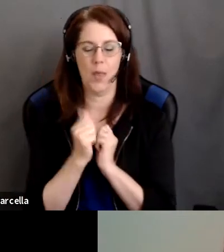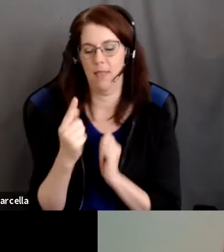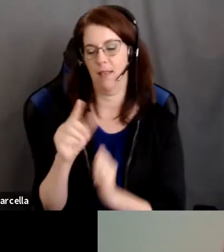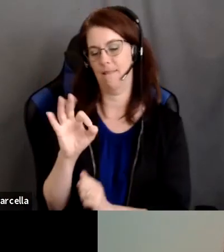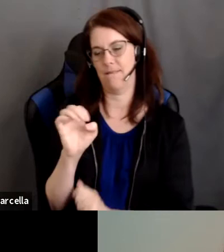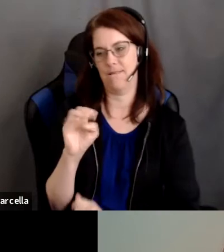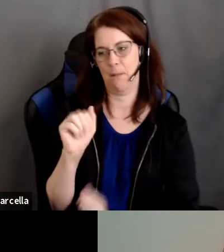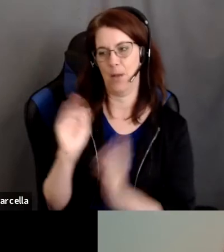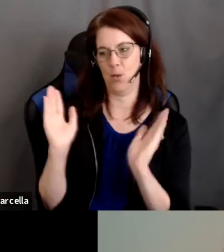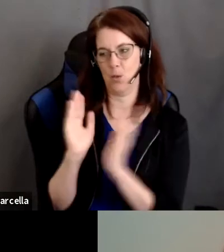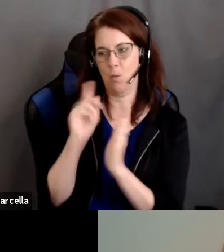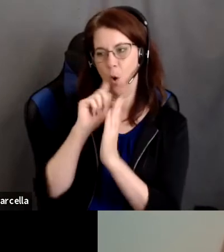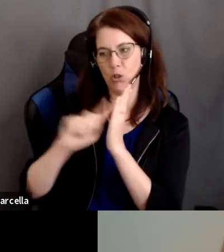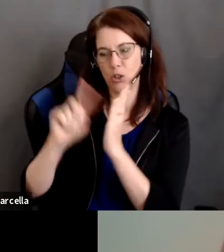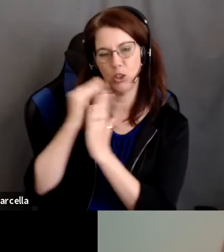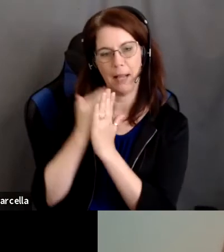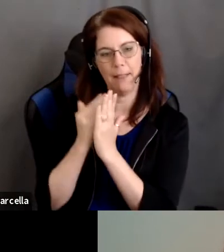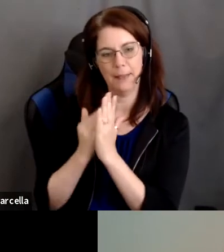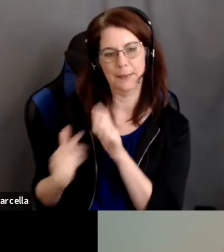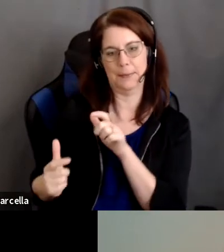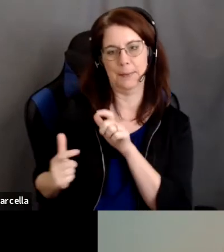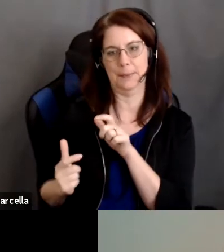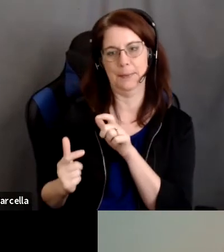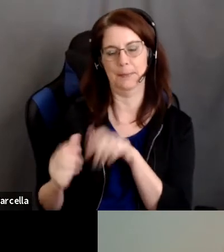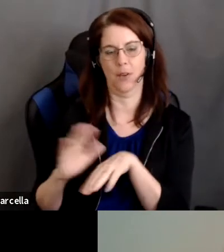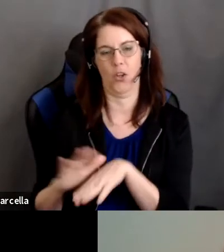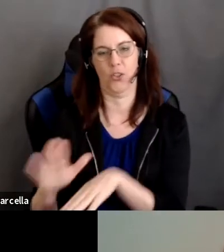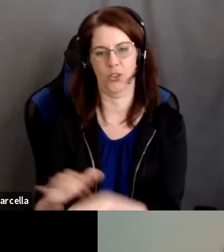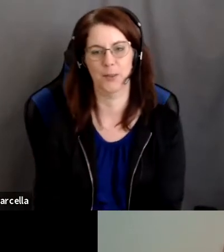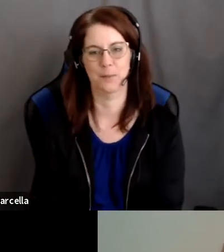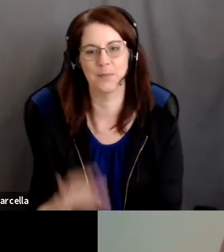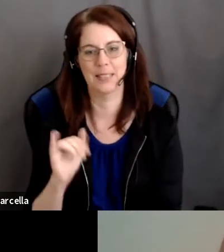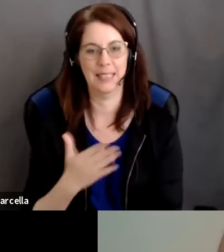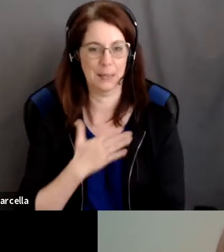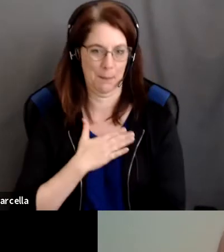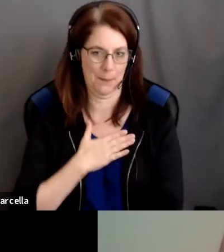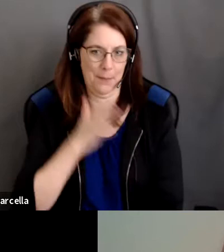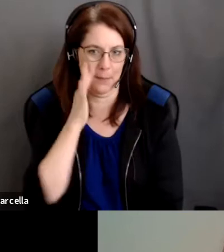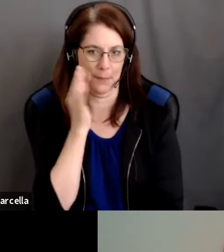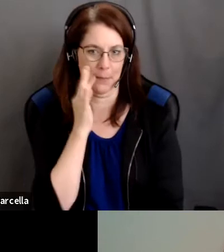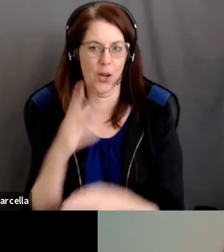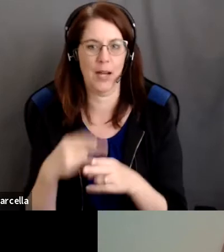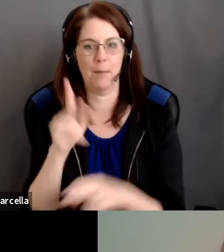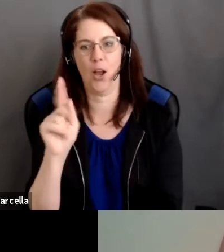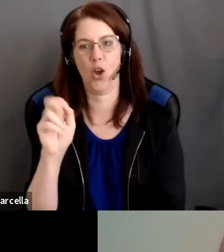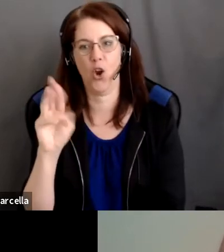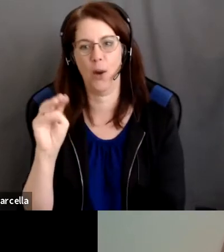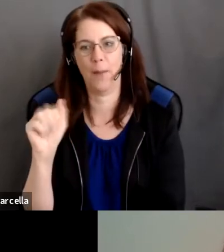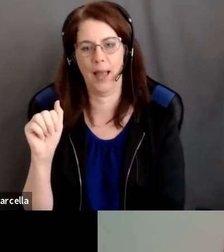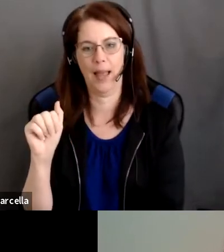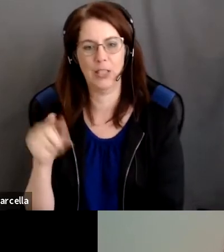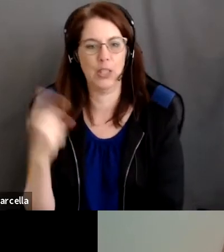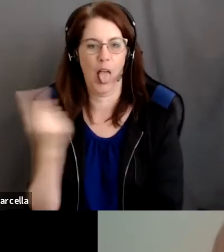FEMA's small checklist brochures propped up against her. And this is my kitty. Her name is Karma, and she's